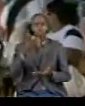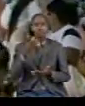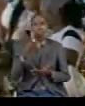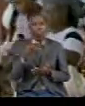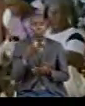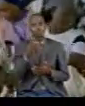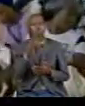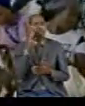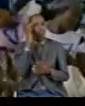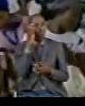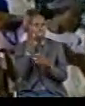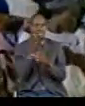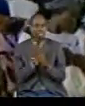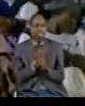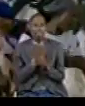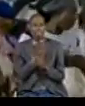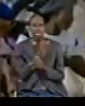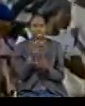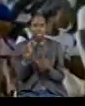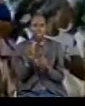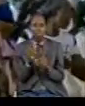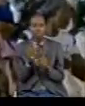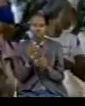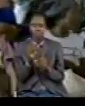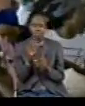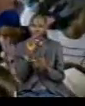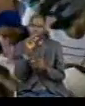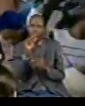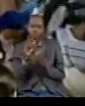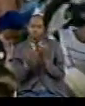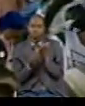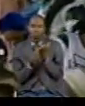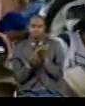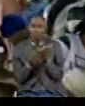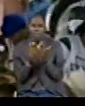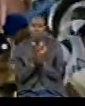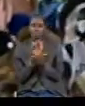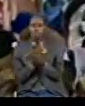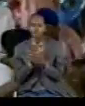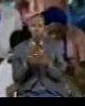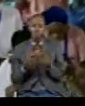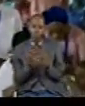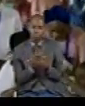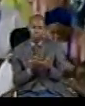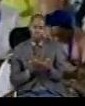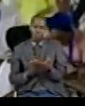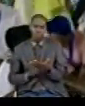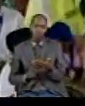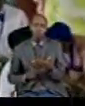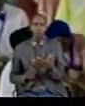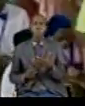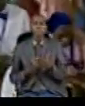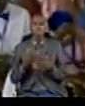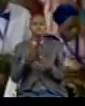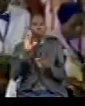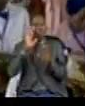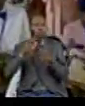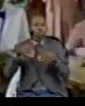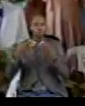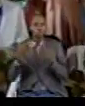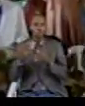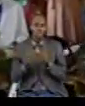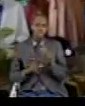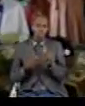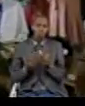will give you the sleep to feel. After that, we'll continue. Every yoke, every curse, every